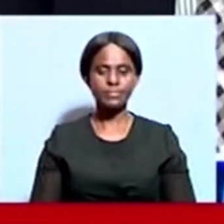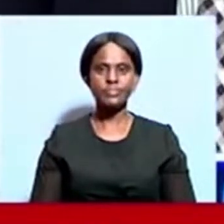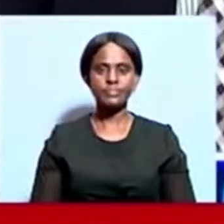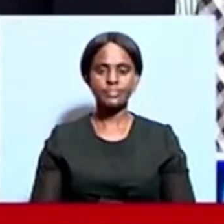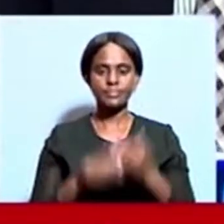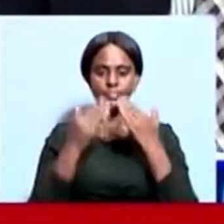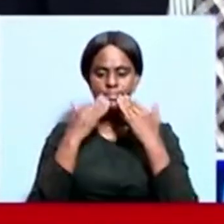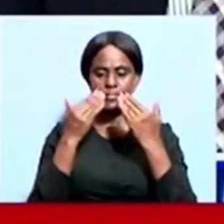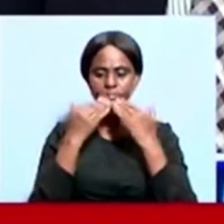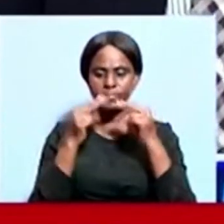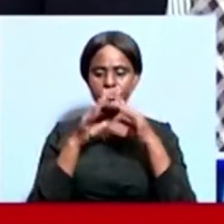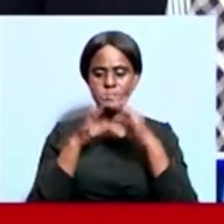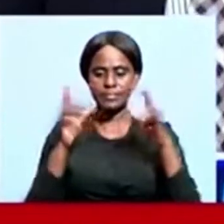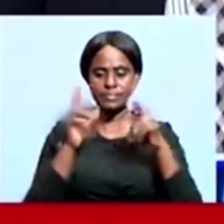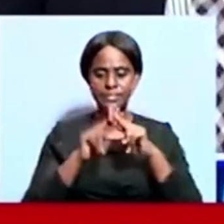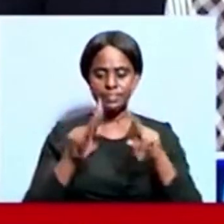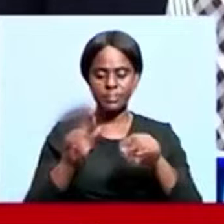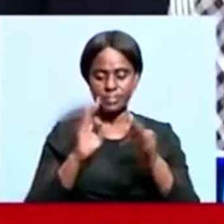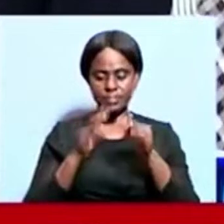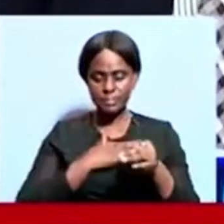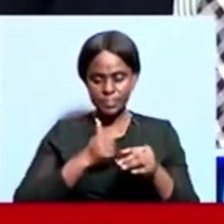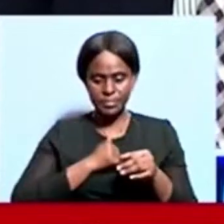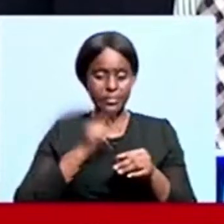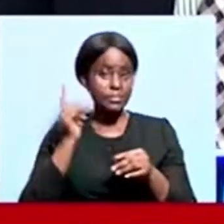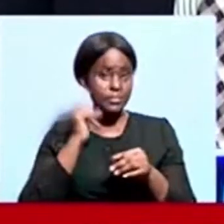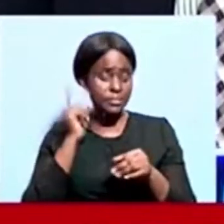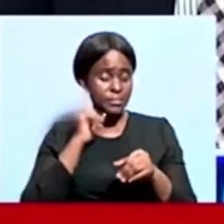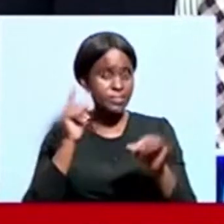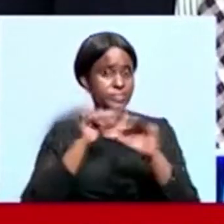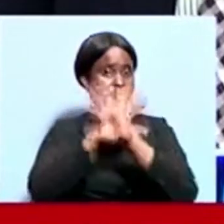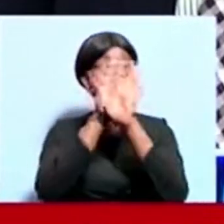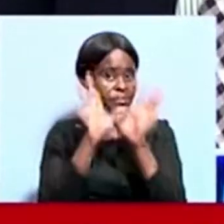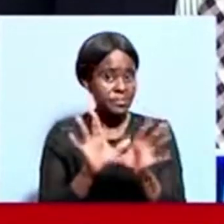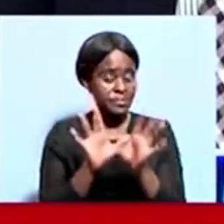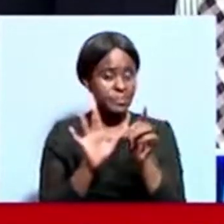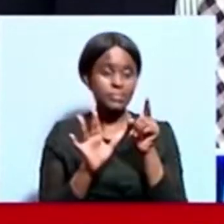Thank you very much, Chair. If I got the question correctly on the